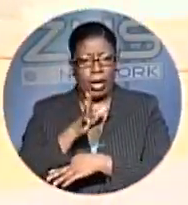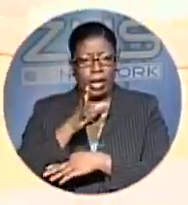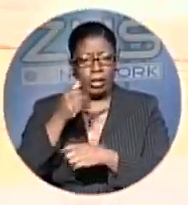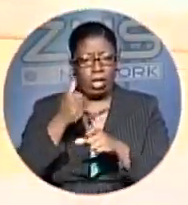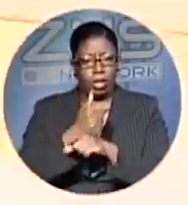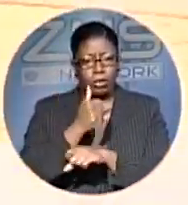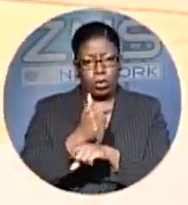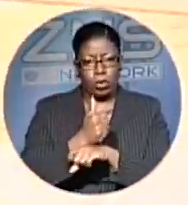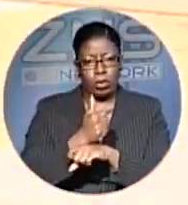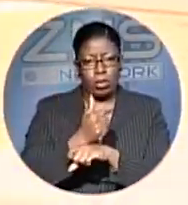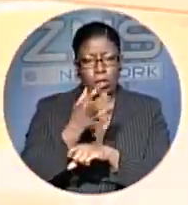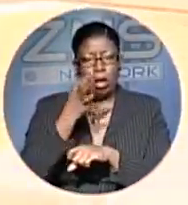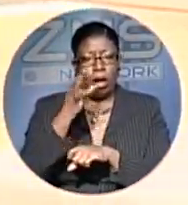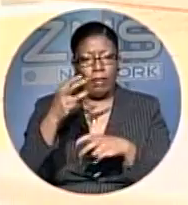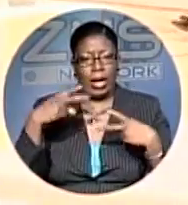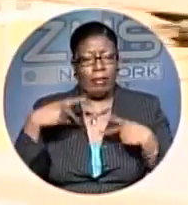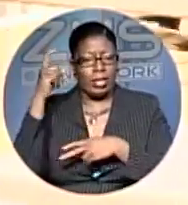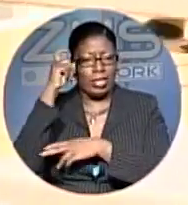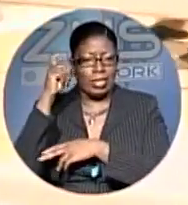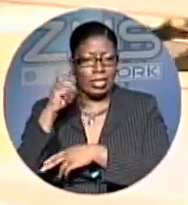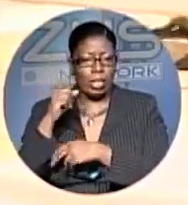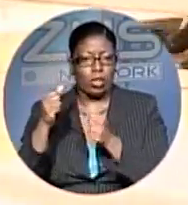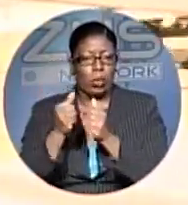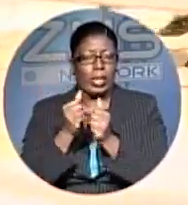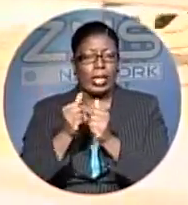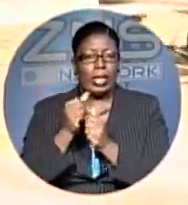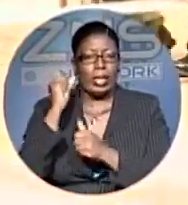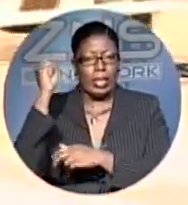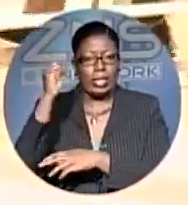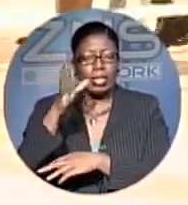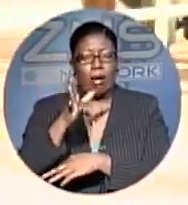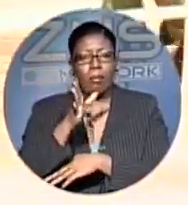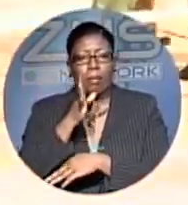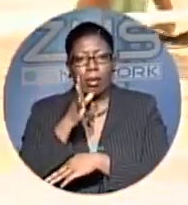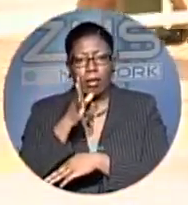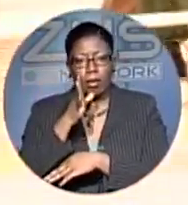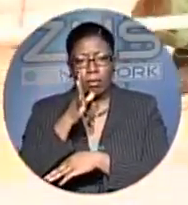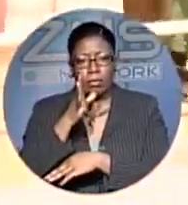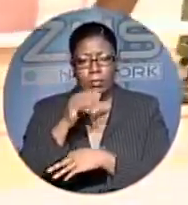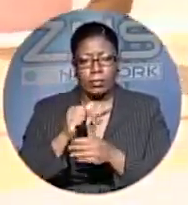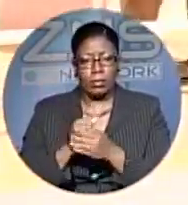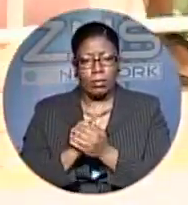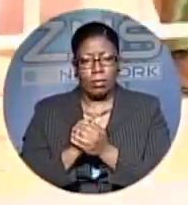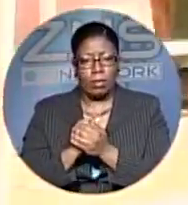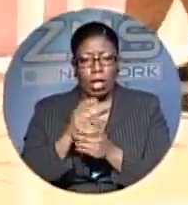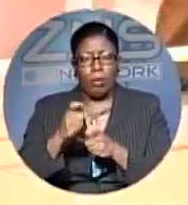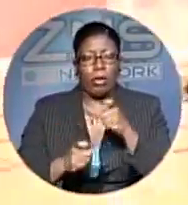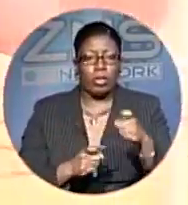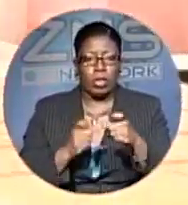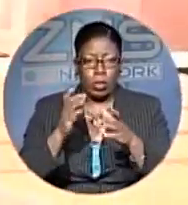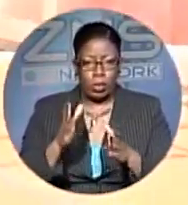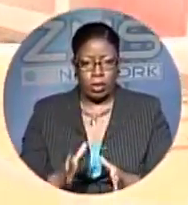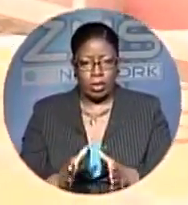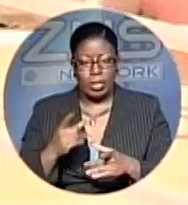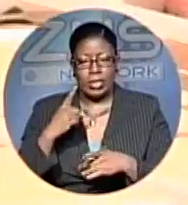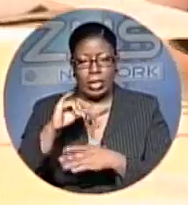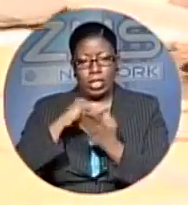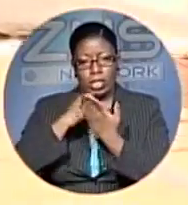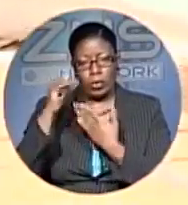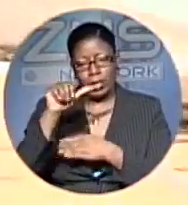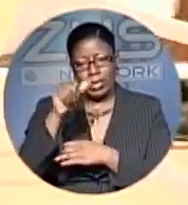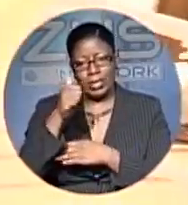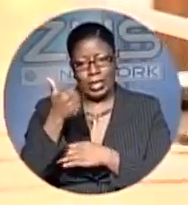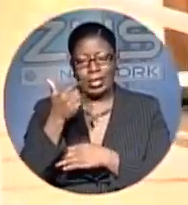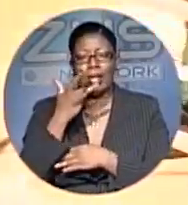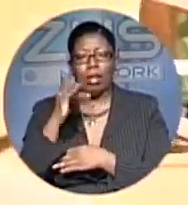sex with his mother was remanded to prison today after being charged with incest. Prosecutors allege that on Tuesday, January 10th, the